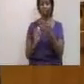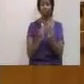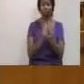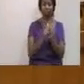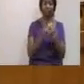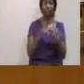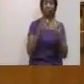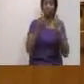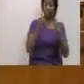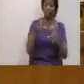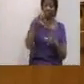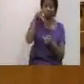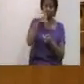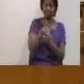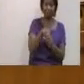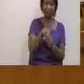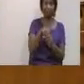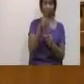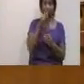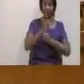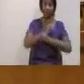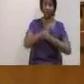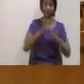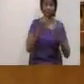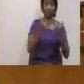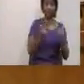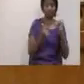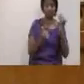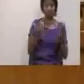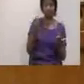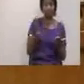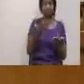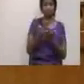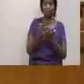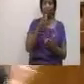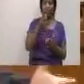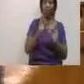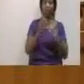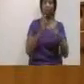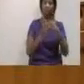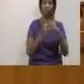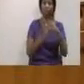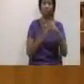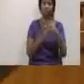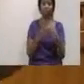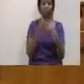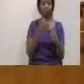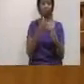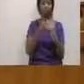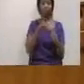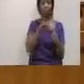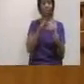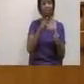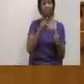need to get involved at a much earlier stage if we are to make meaningful comments. One of the areas, Chairperson, is with